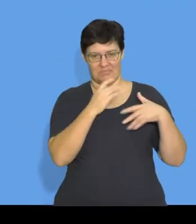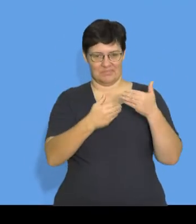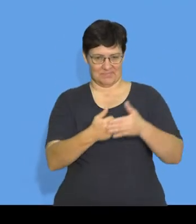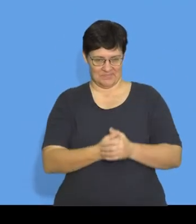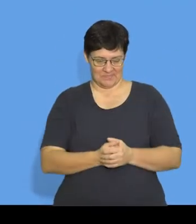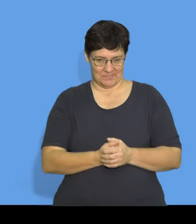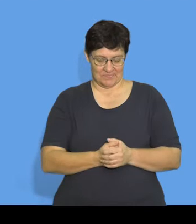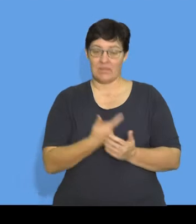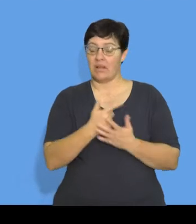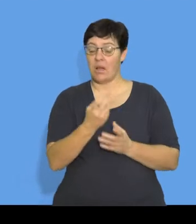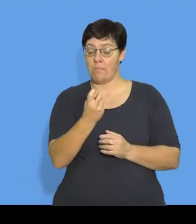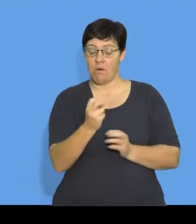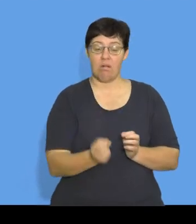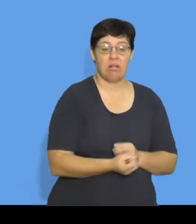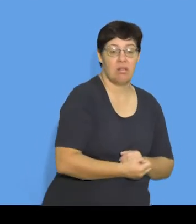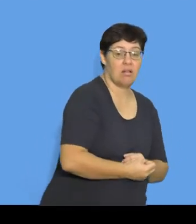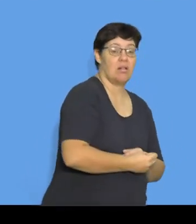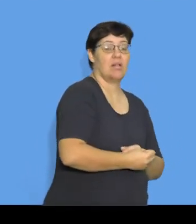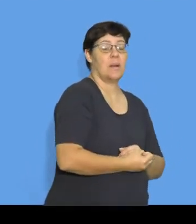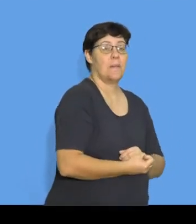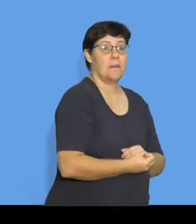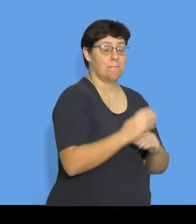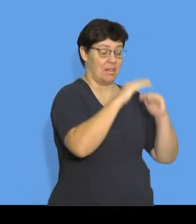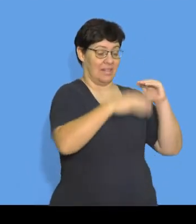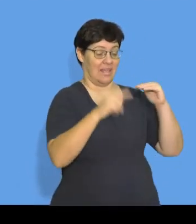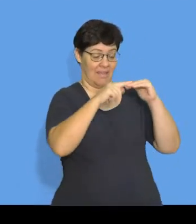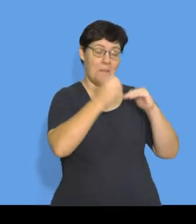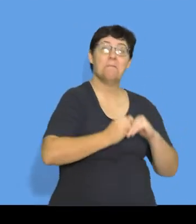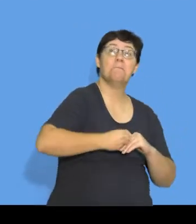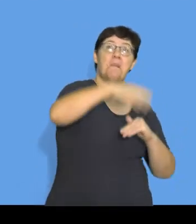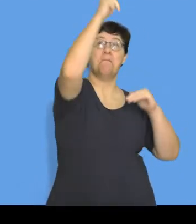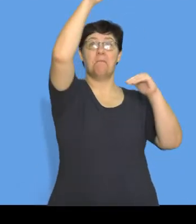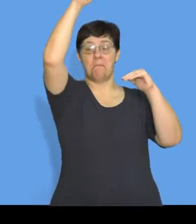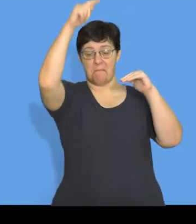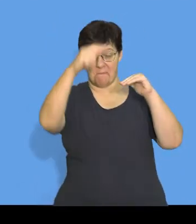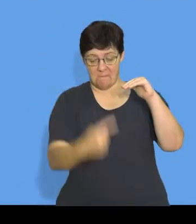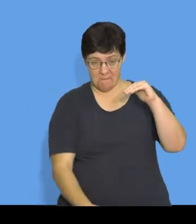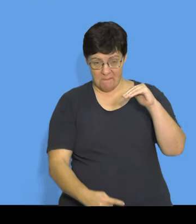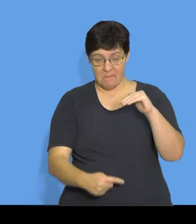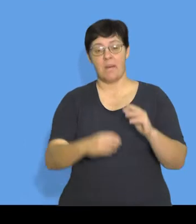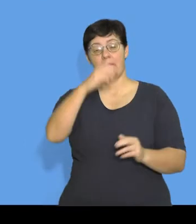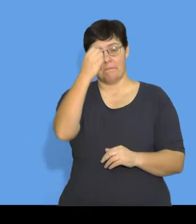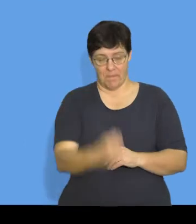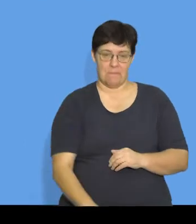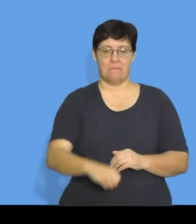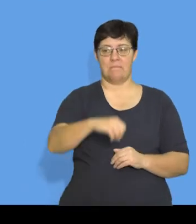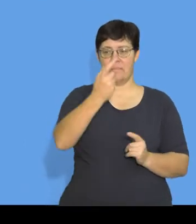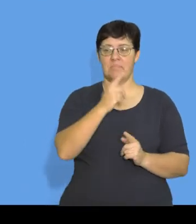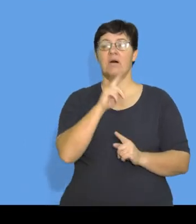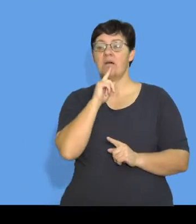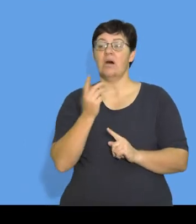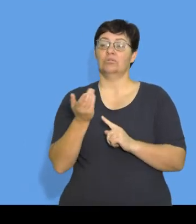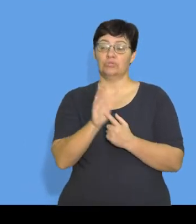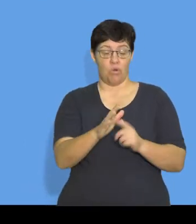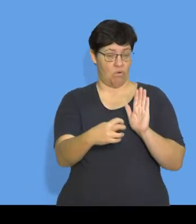thrown upwards from the top of a building. The ball bounces on the floor, and the graph shows the velocity of the